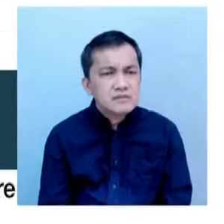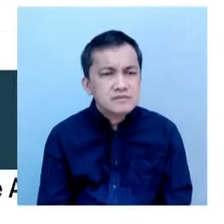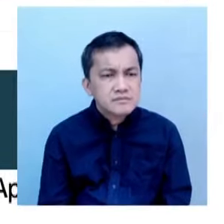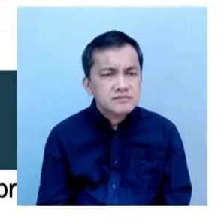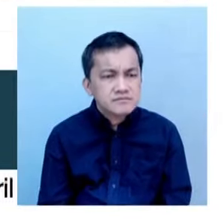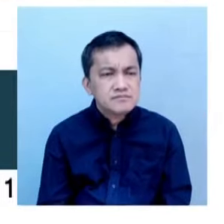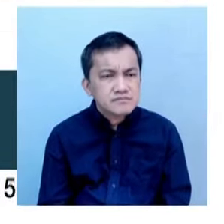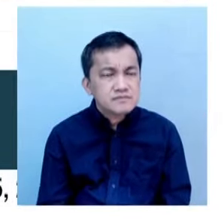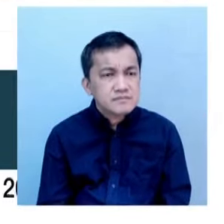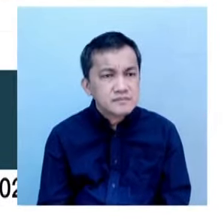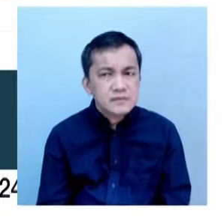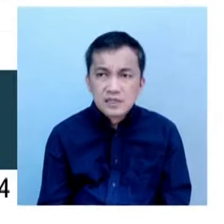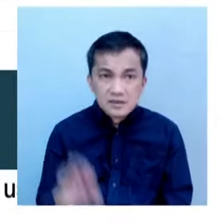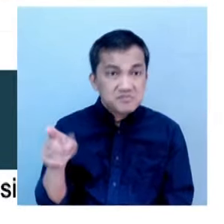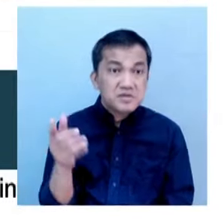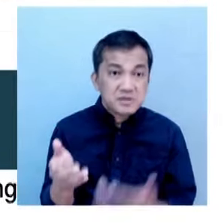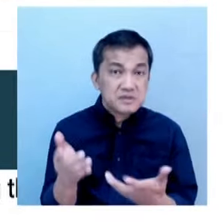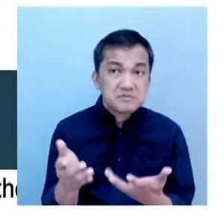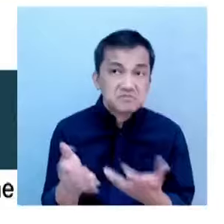that they should probably